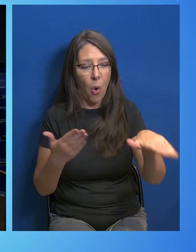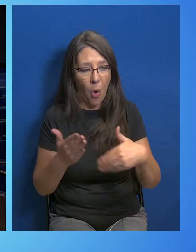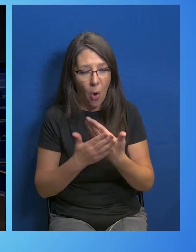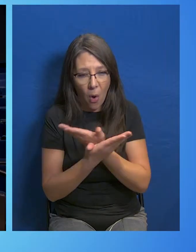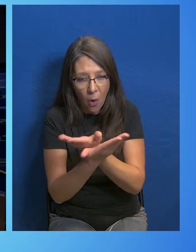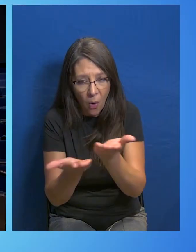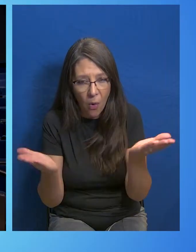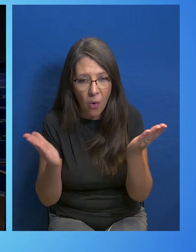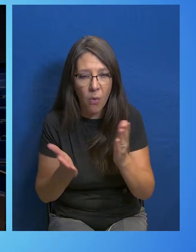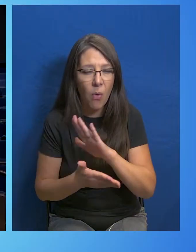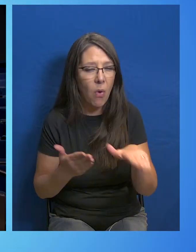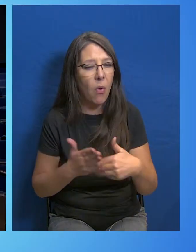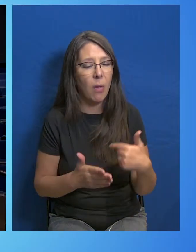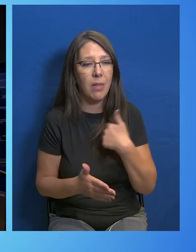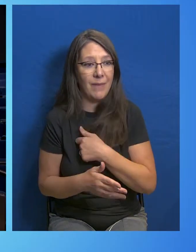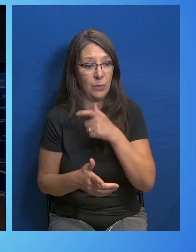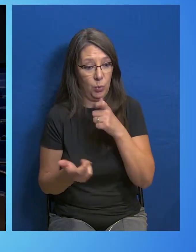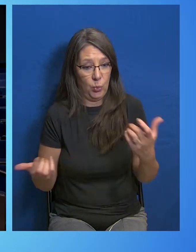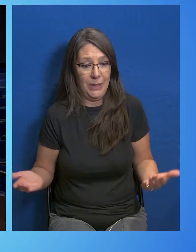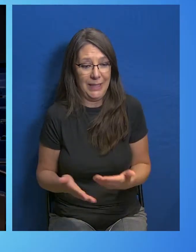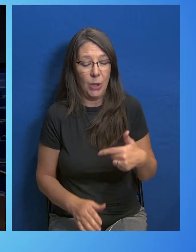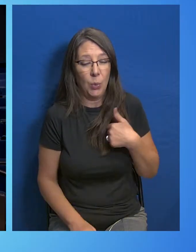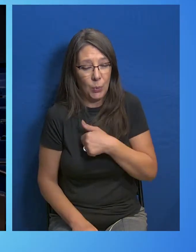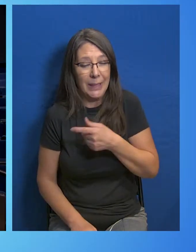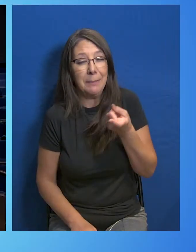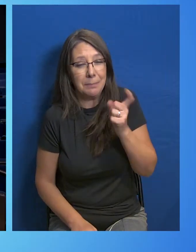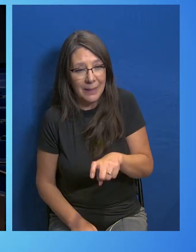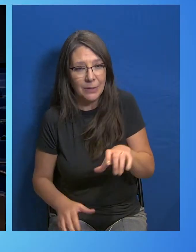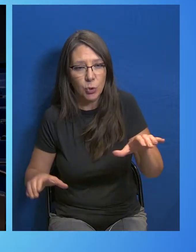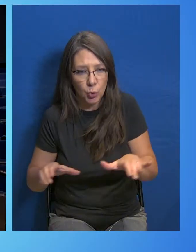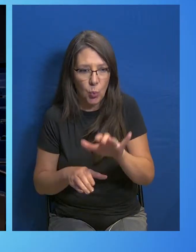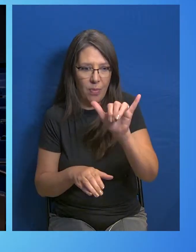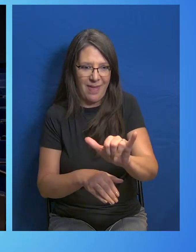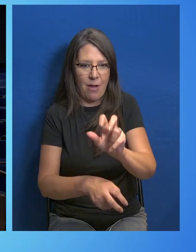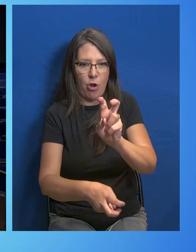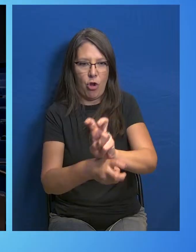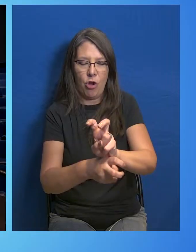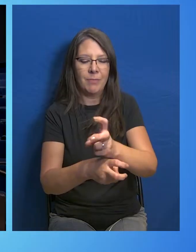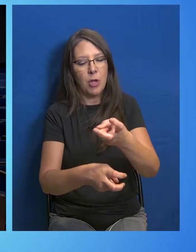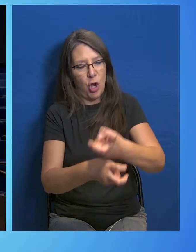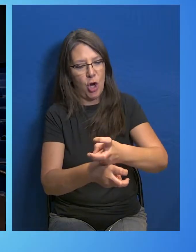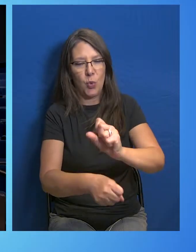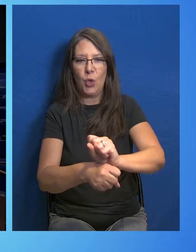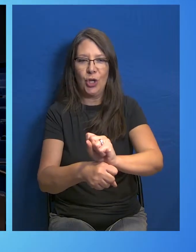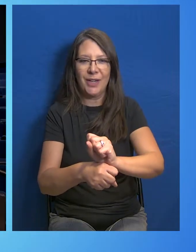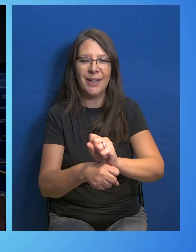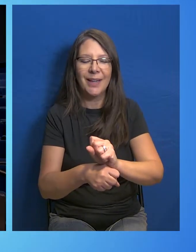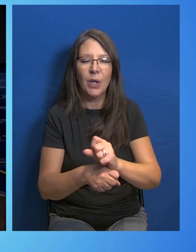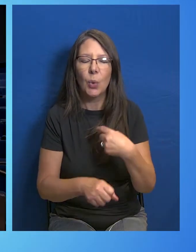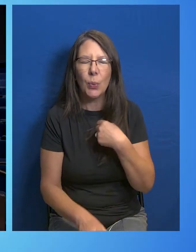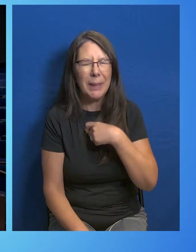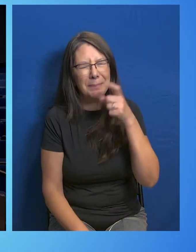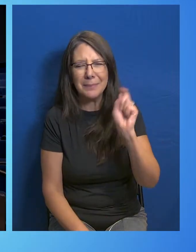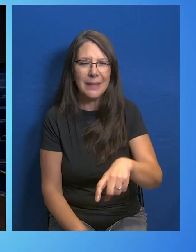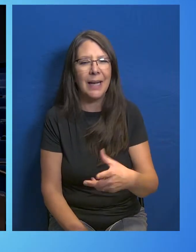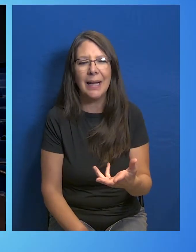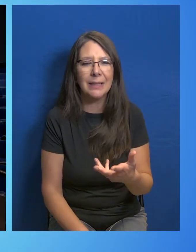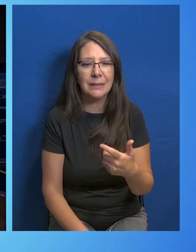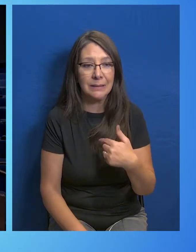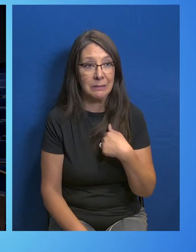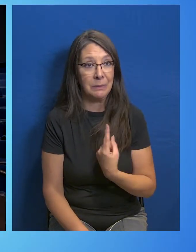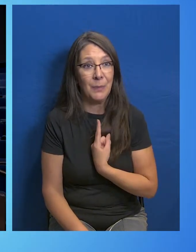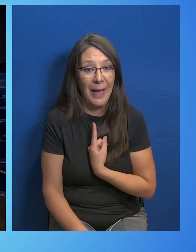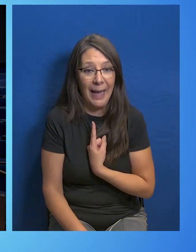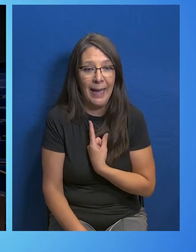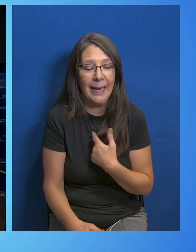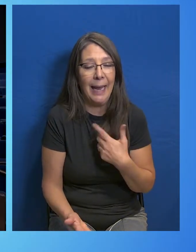to do the hard work and the heavy lifting. So I'm just one person, and I try to